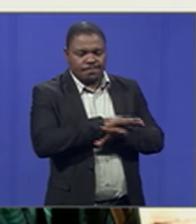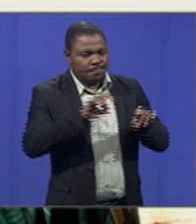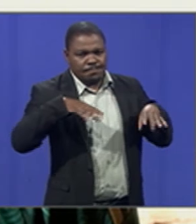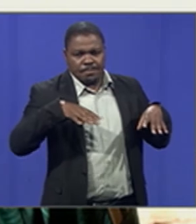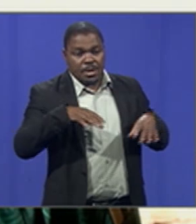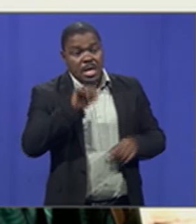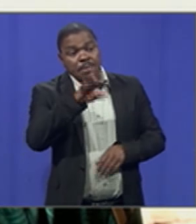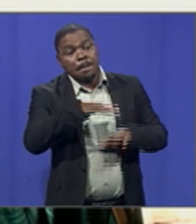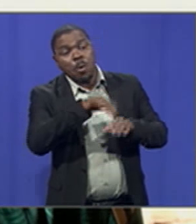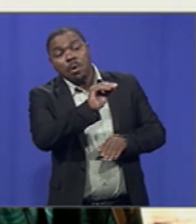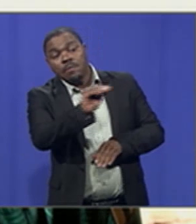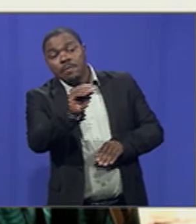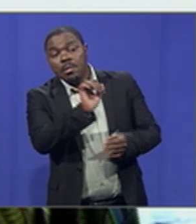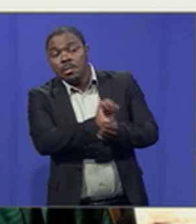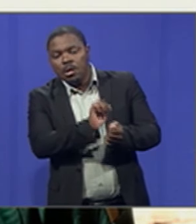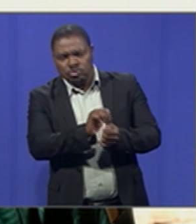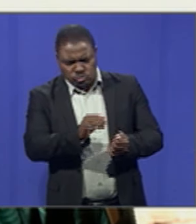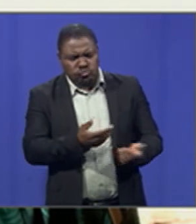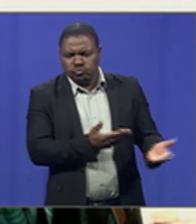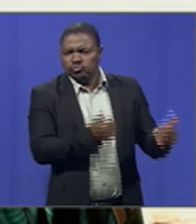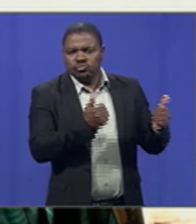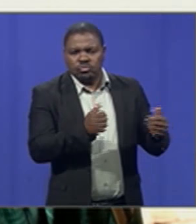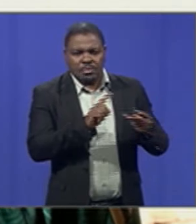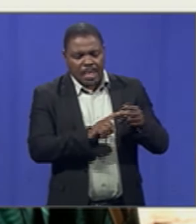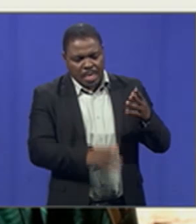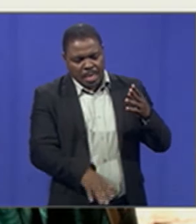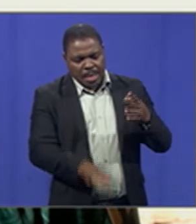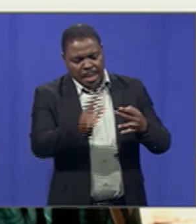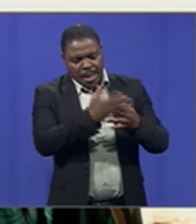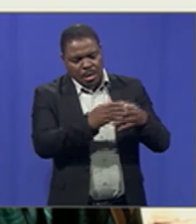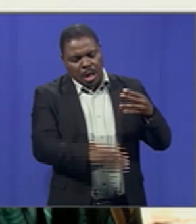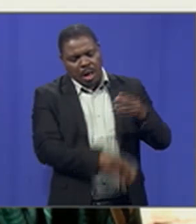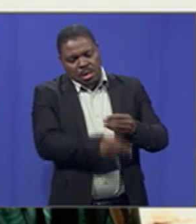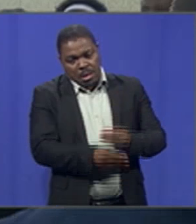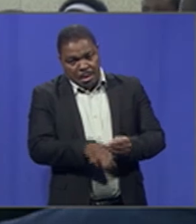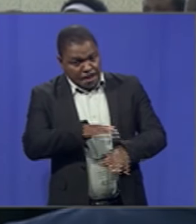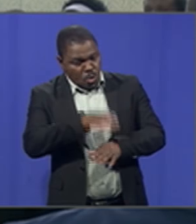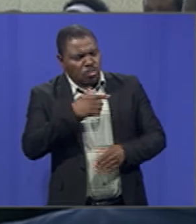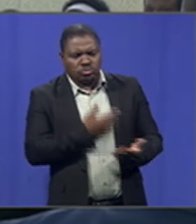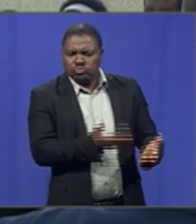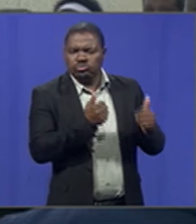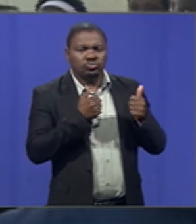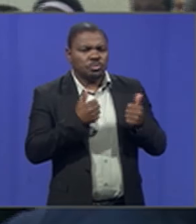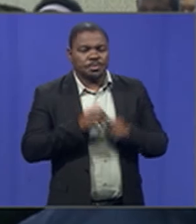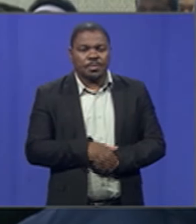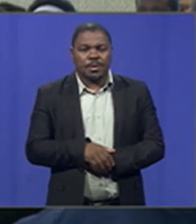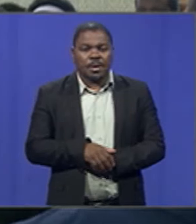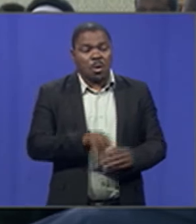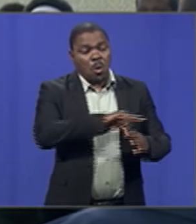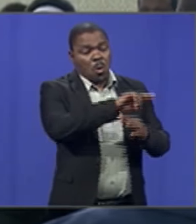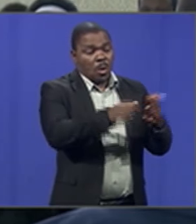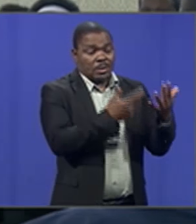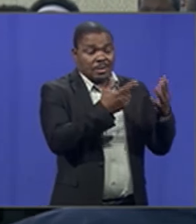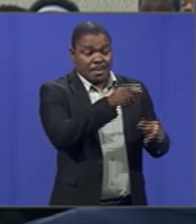that will come, we'll obviously welcome them. If there are more charges that will be added, we'll obviously welcome them. Balatofadiwa botlhe ba le